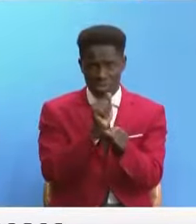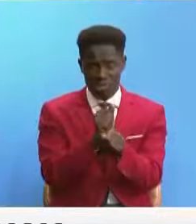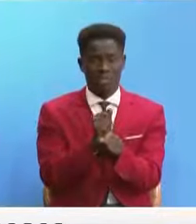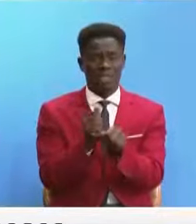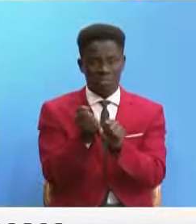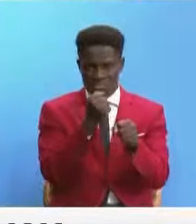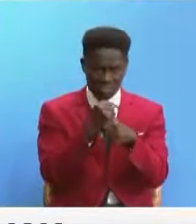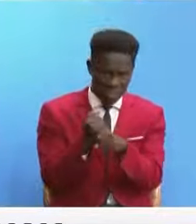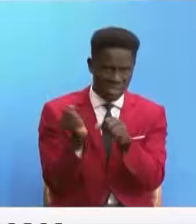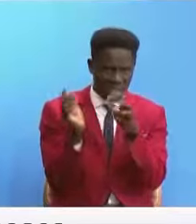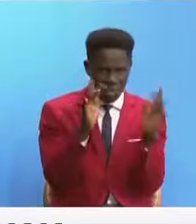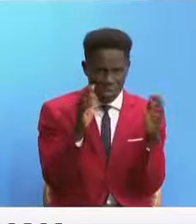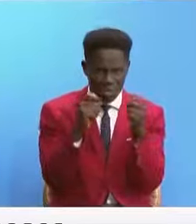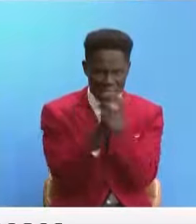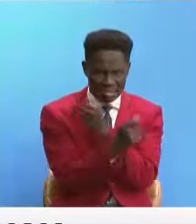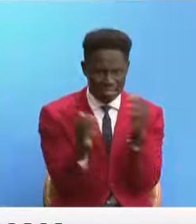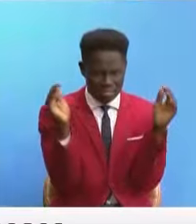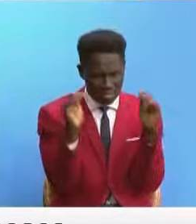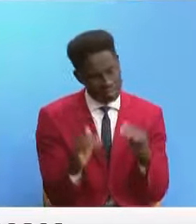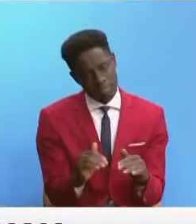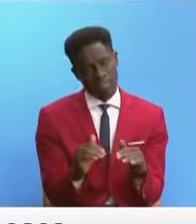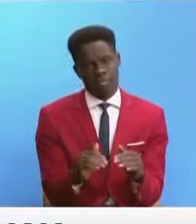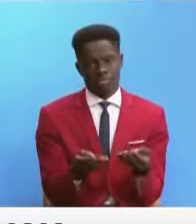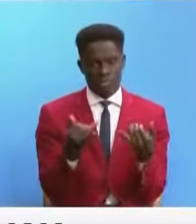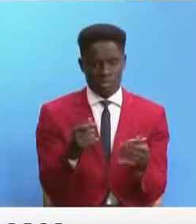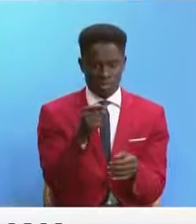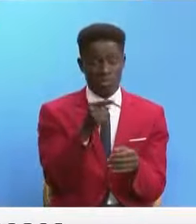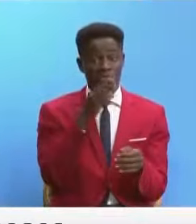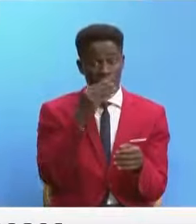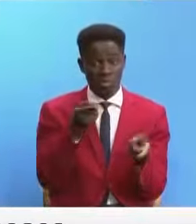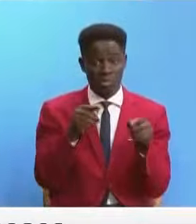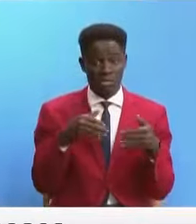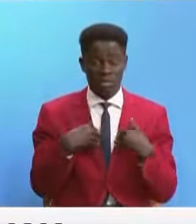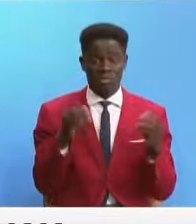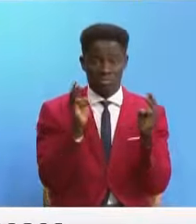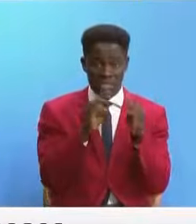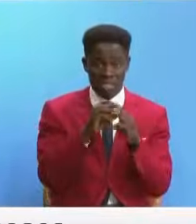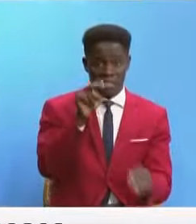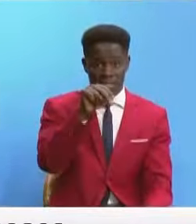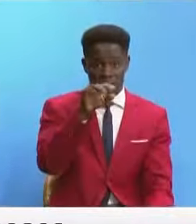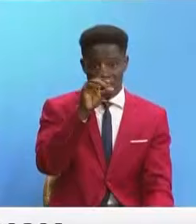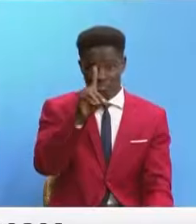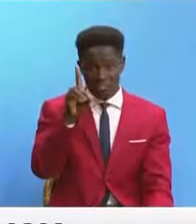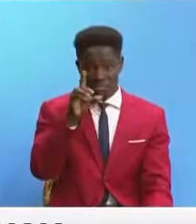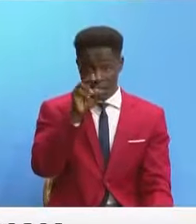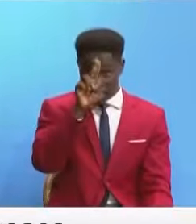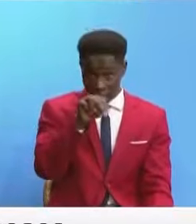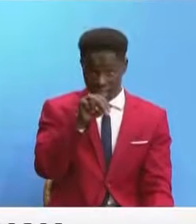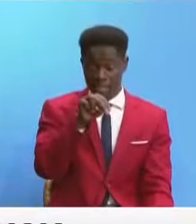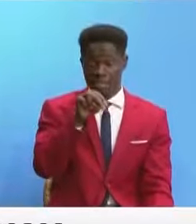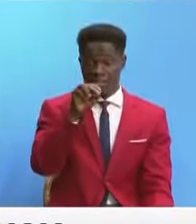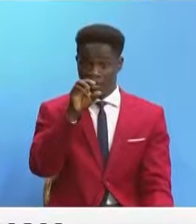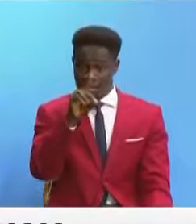the second quarter National Coordinating Committee, NDCC, meeting. Mr. Kangwa said there is need to